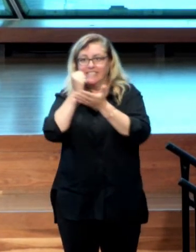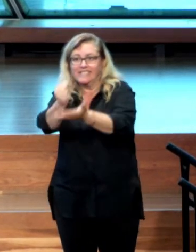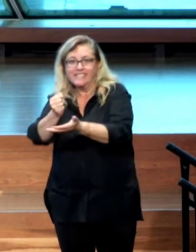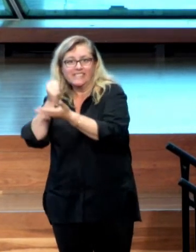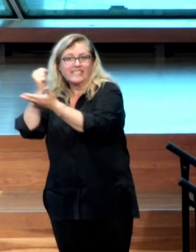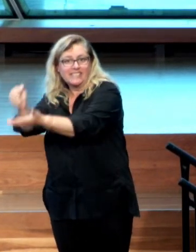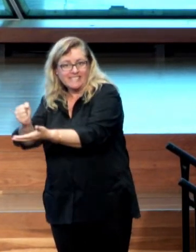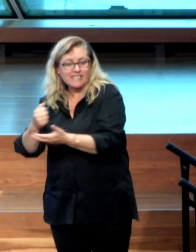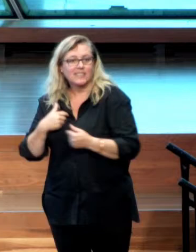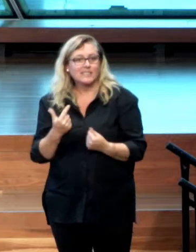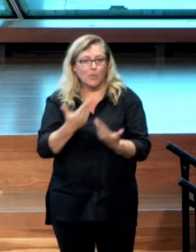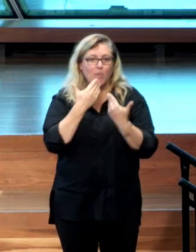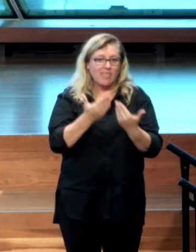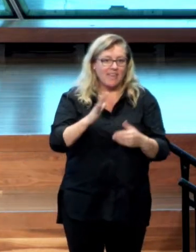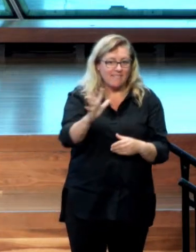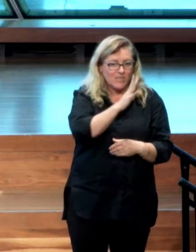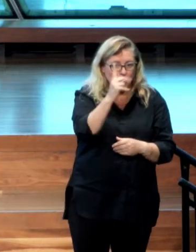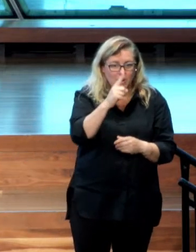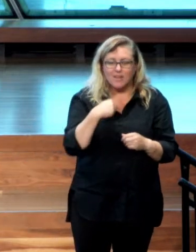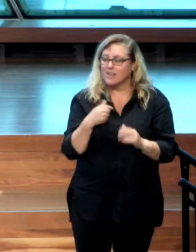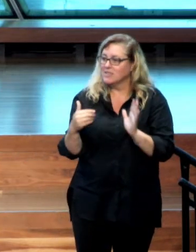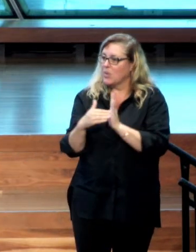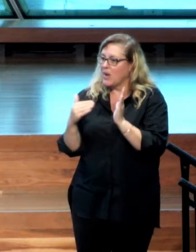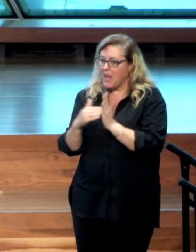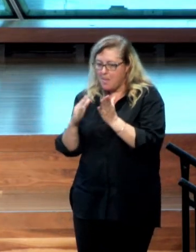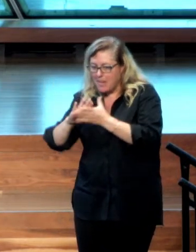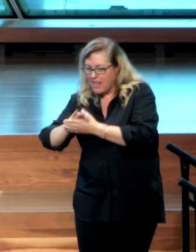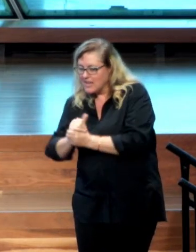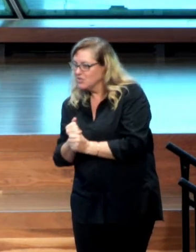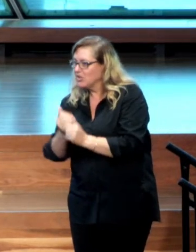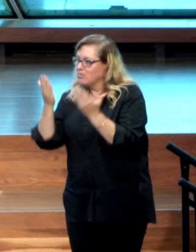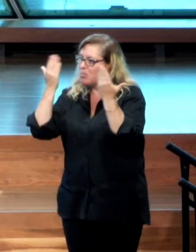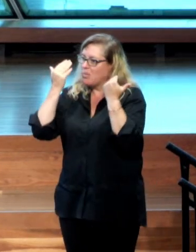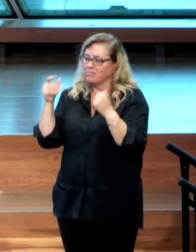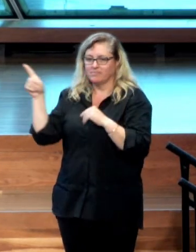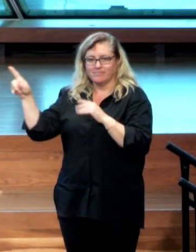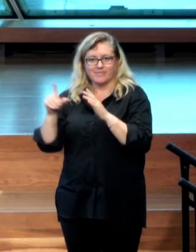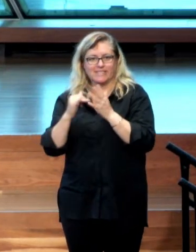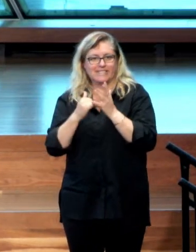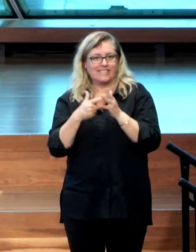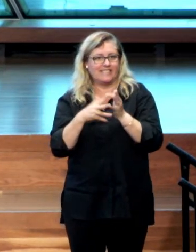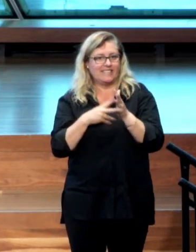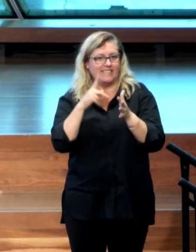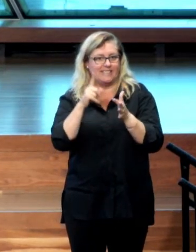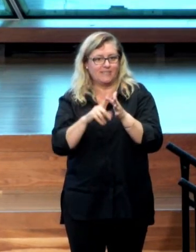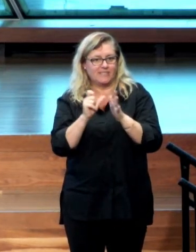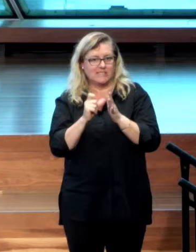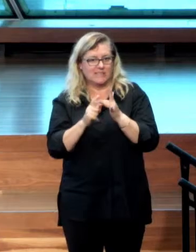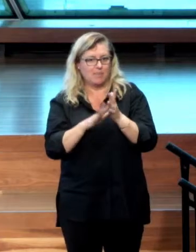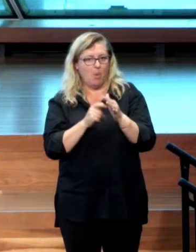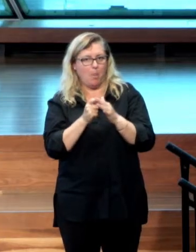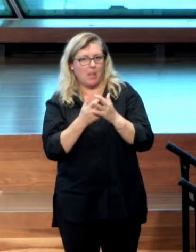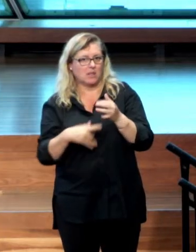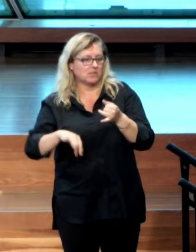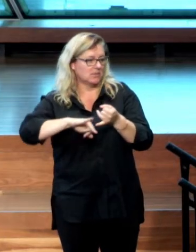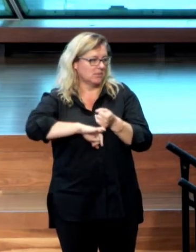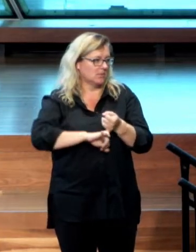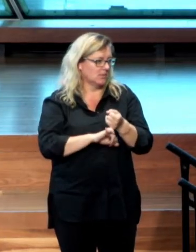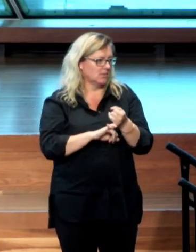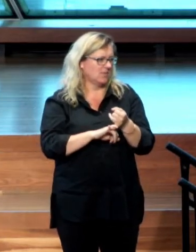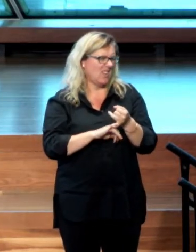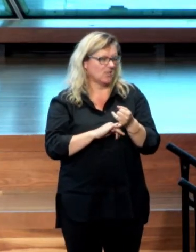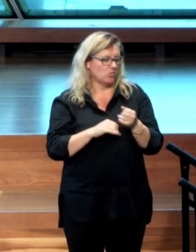So thank you all, and it's now my great pleasure to welcome Honourable Steve Dimopoulos, MP, Minister for